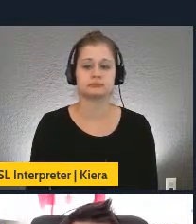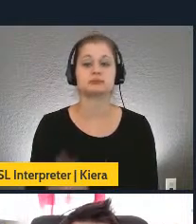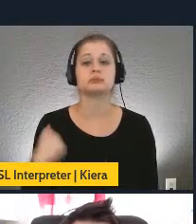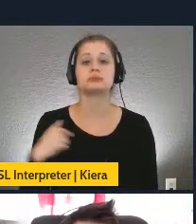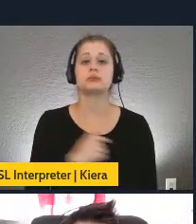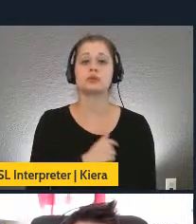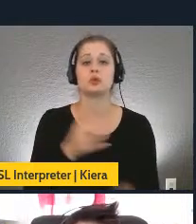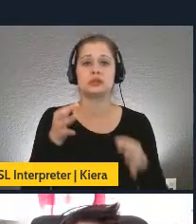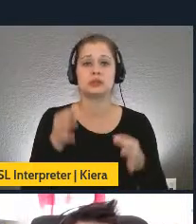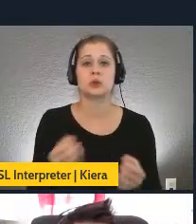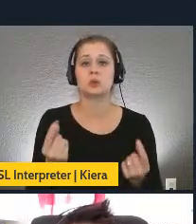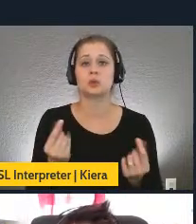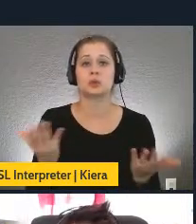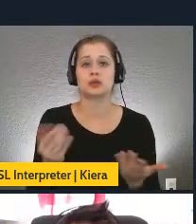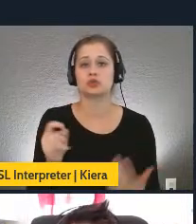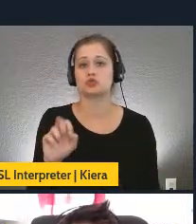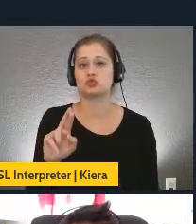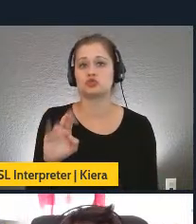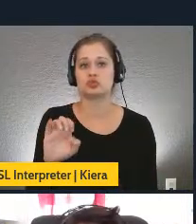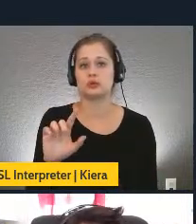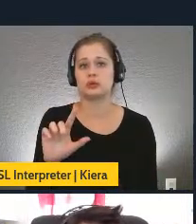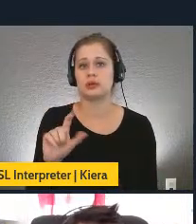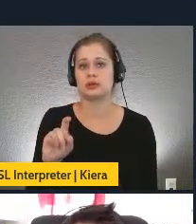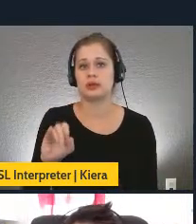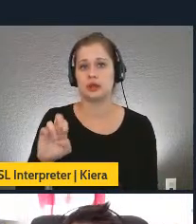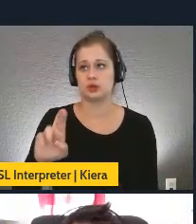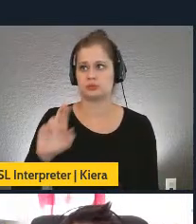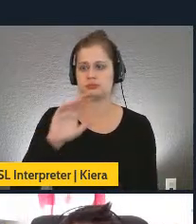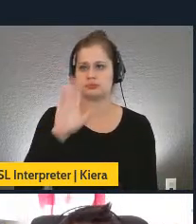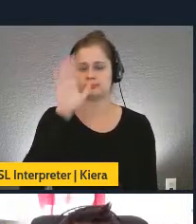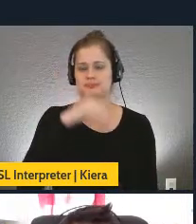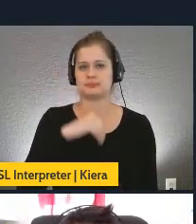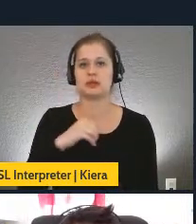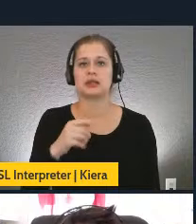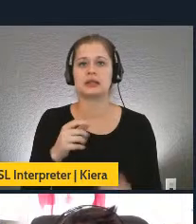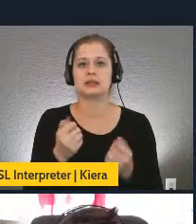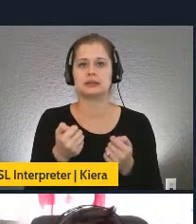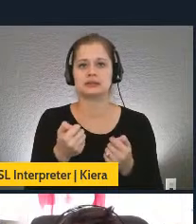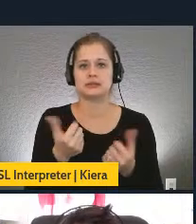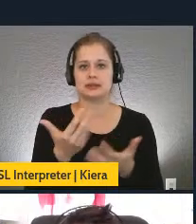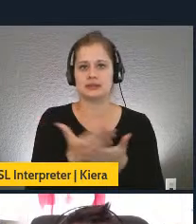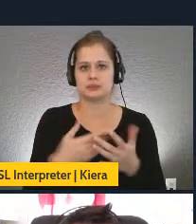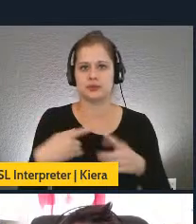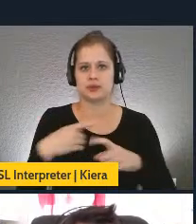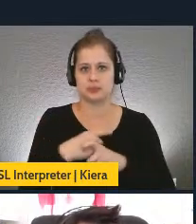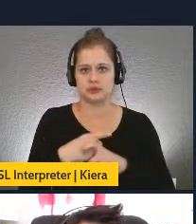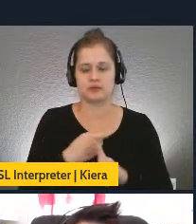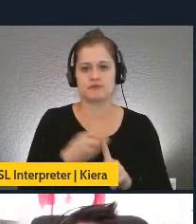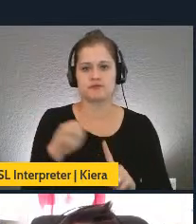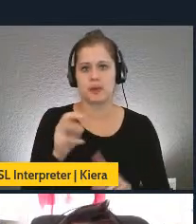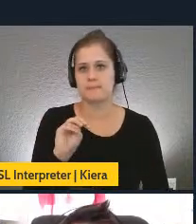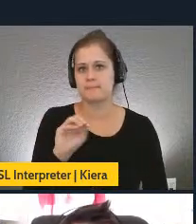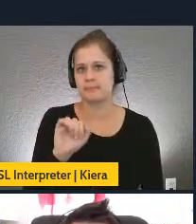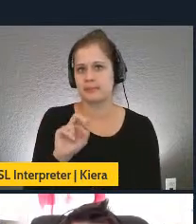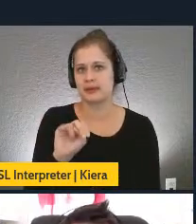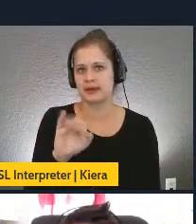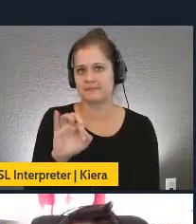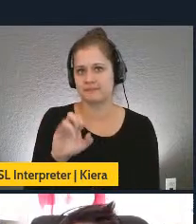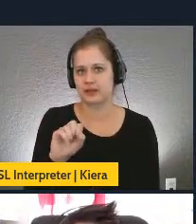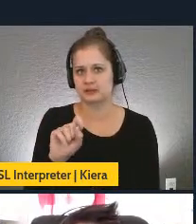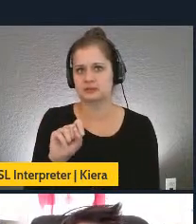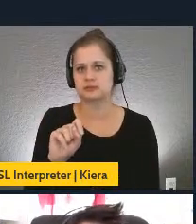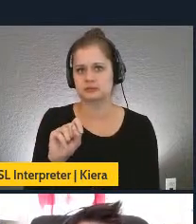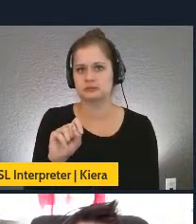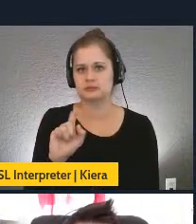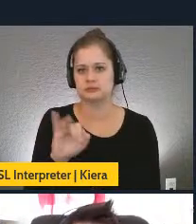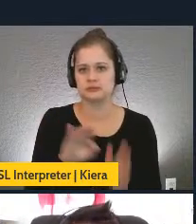do at TrueLayer is to delete some of the complexity from the manifests that developers need